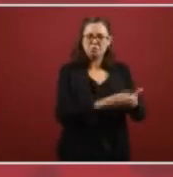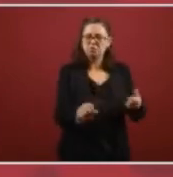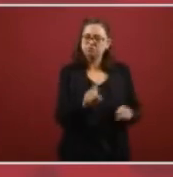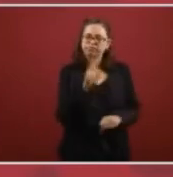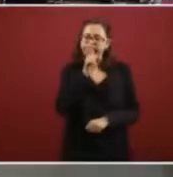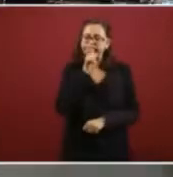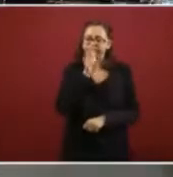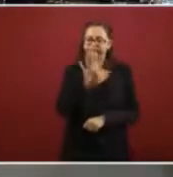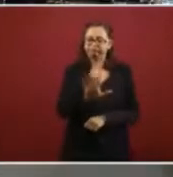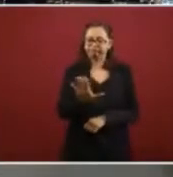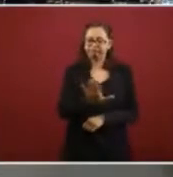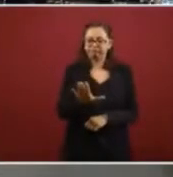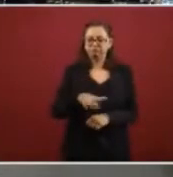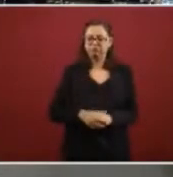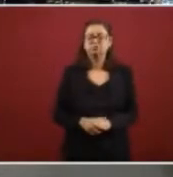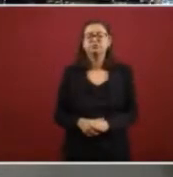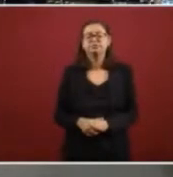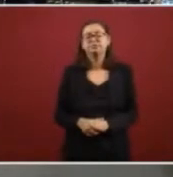to win.